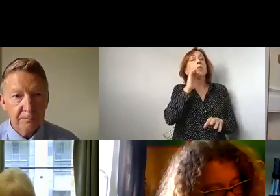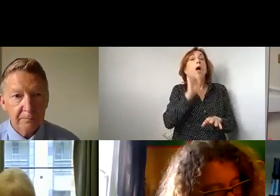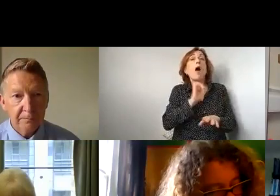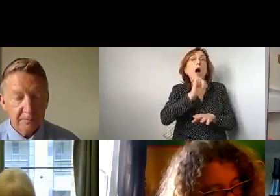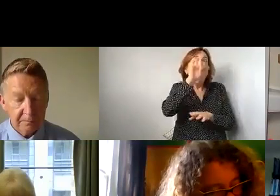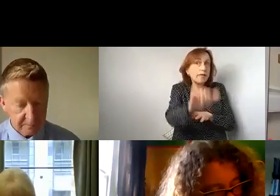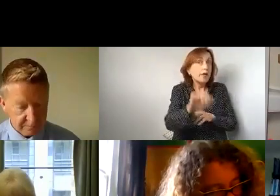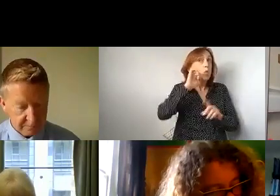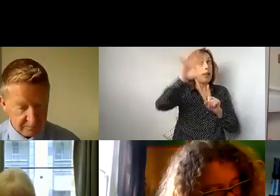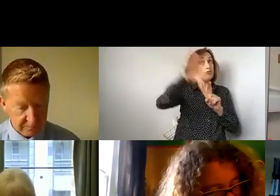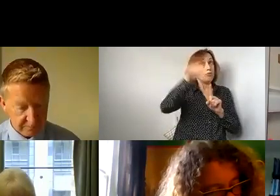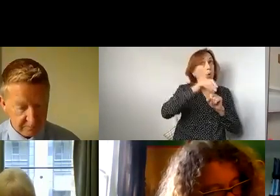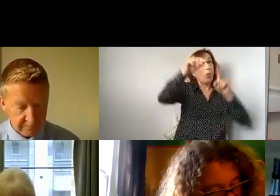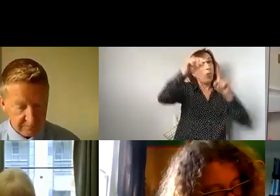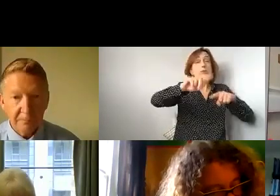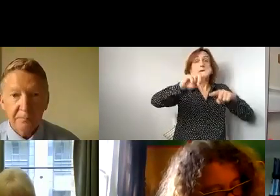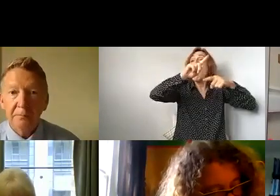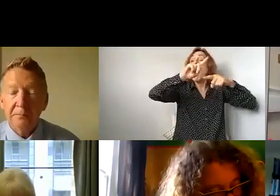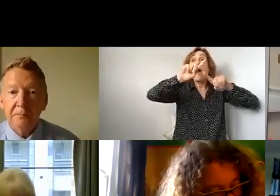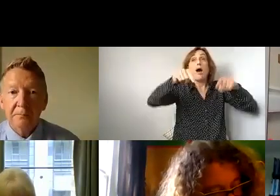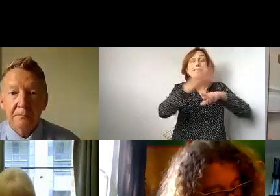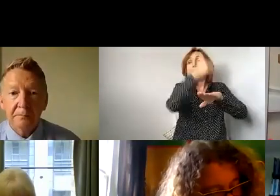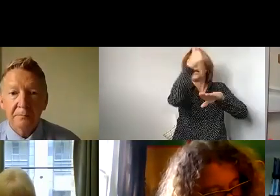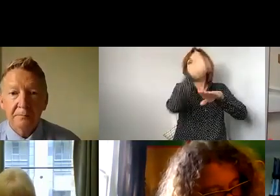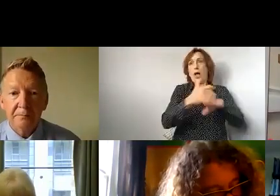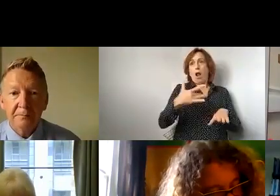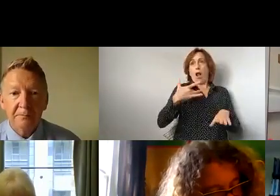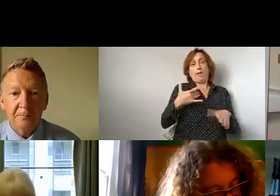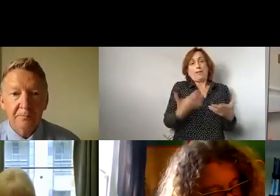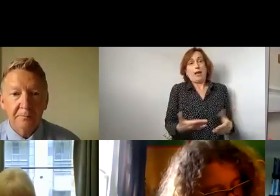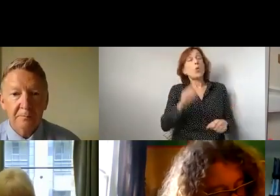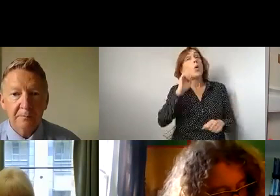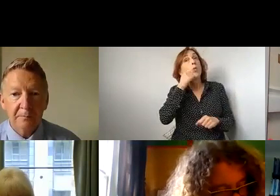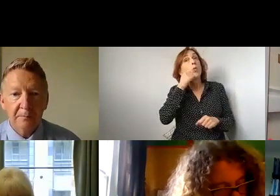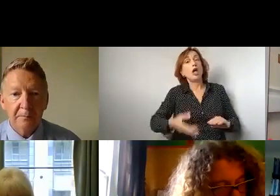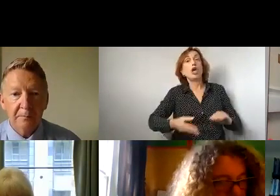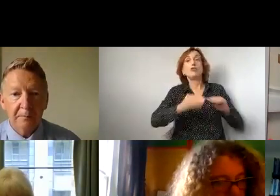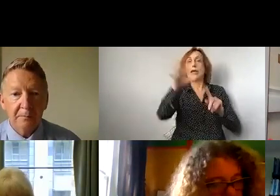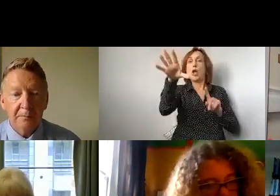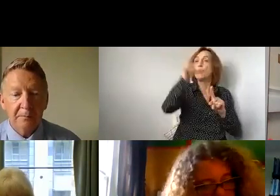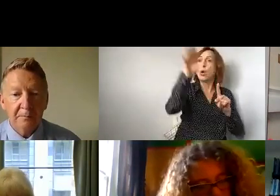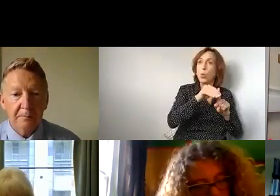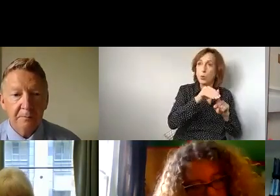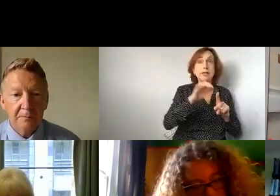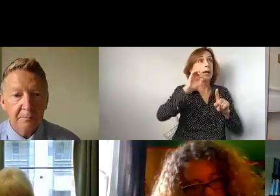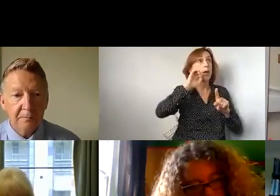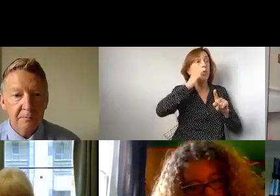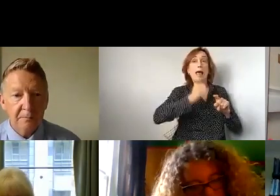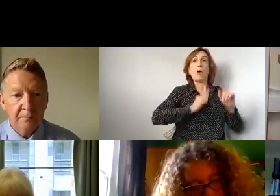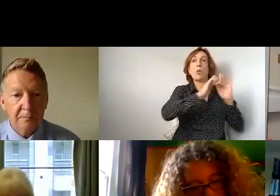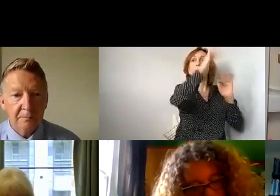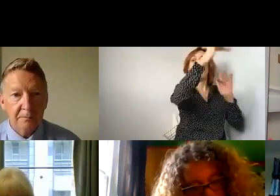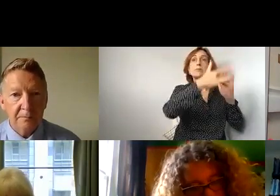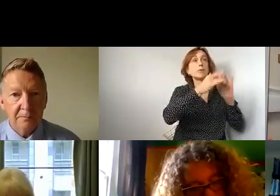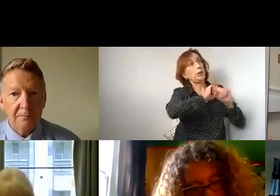get captions live during people speaking, so we're going to make a recording and then caption it, and this will be out and available for anybody